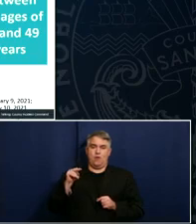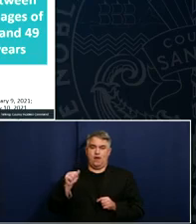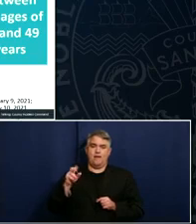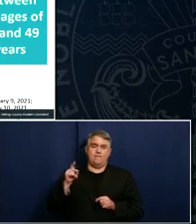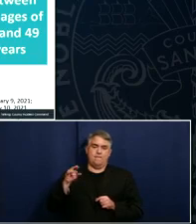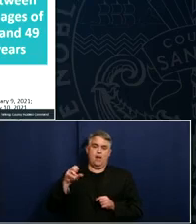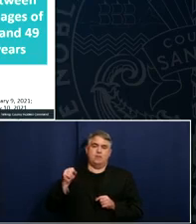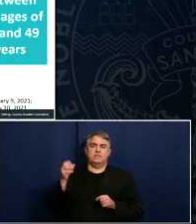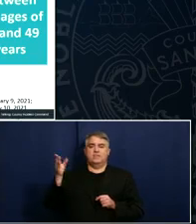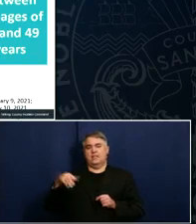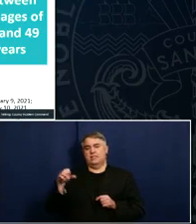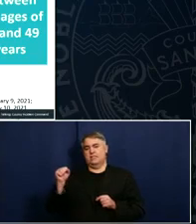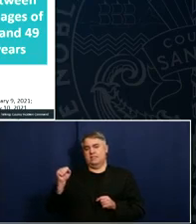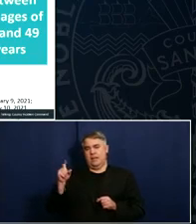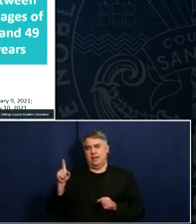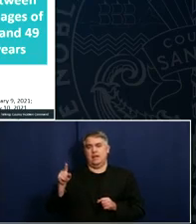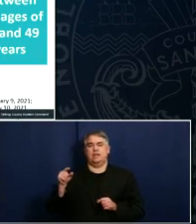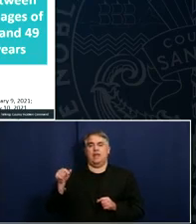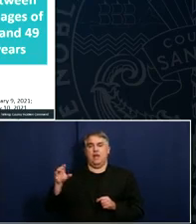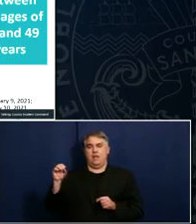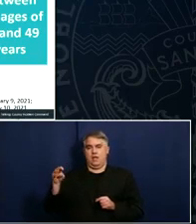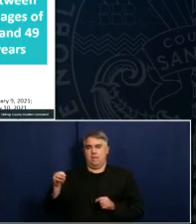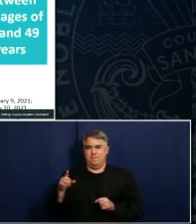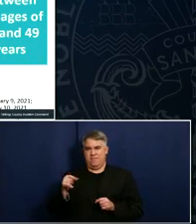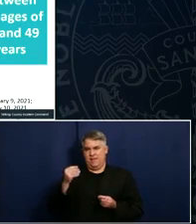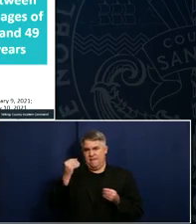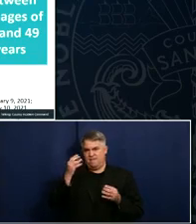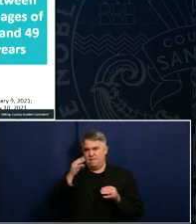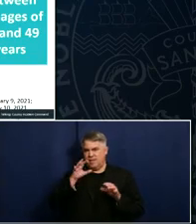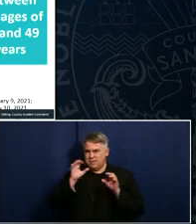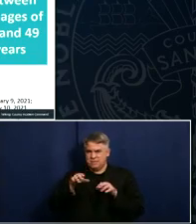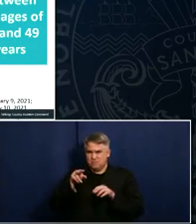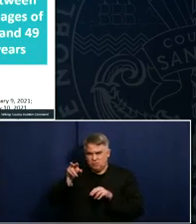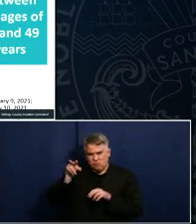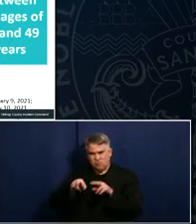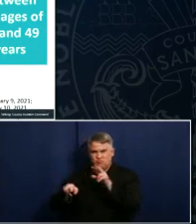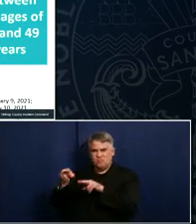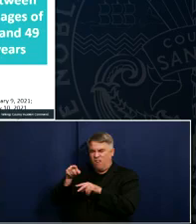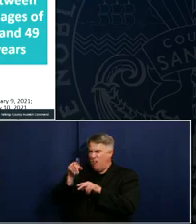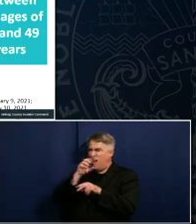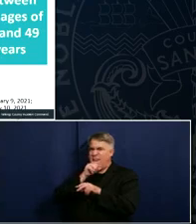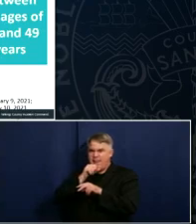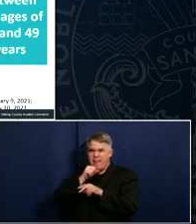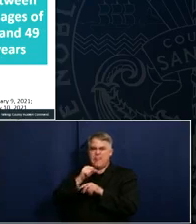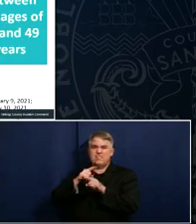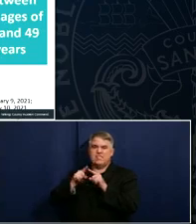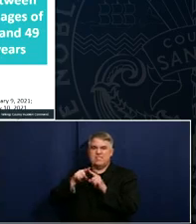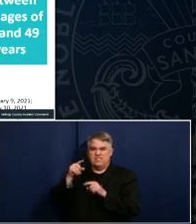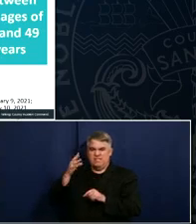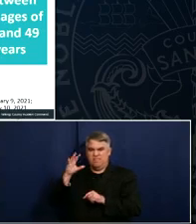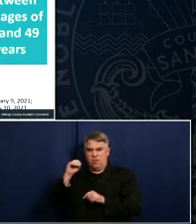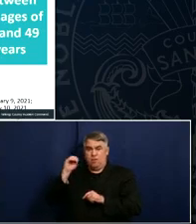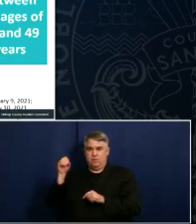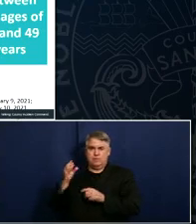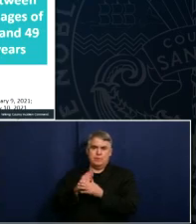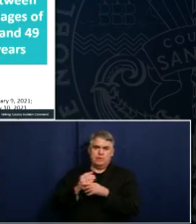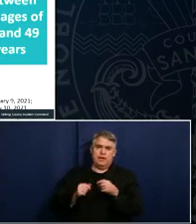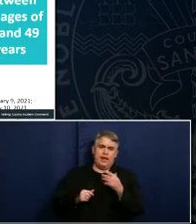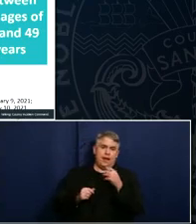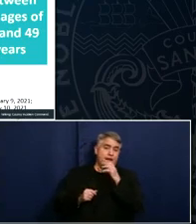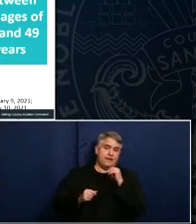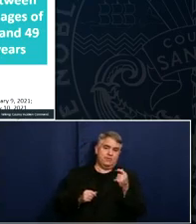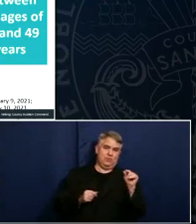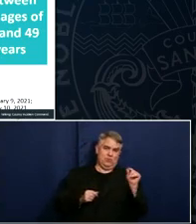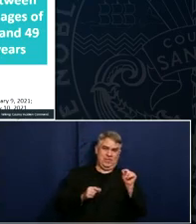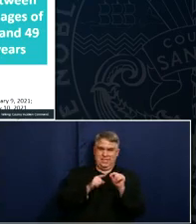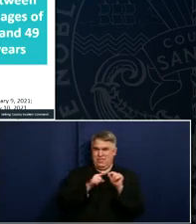www.coronavirus-sd.com. Now, for looking at the age category, 54% of cases are between the ages of 20 and 49